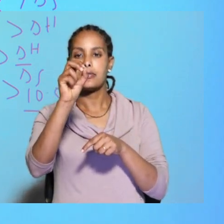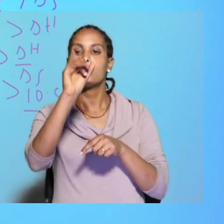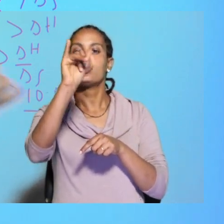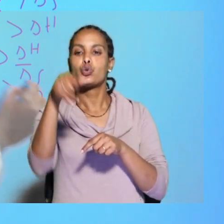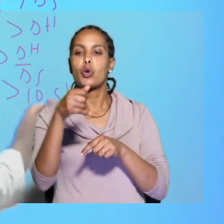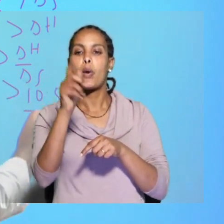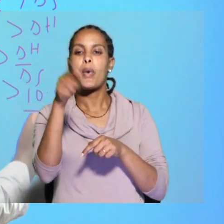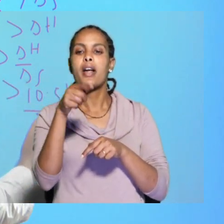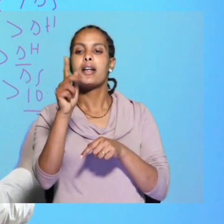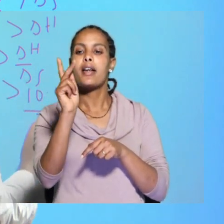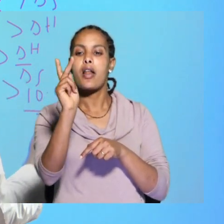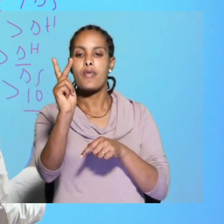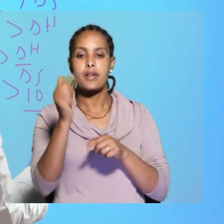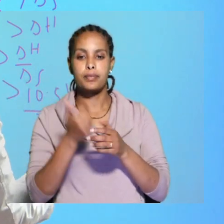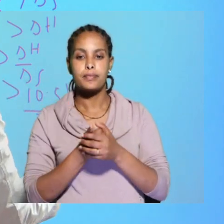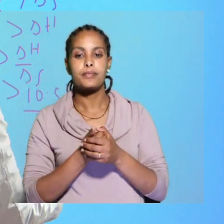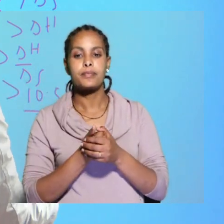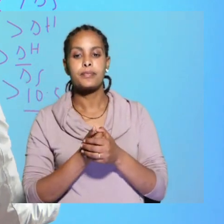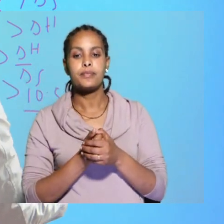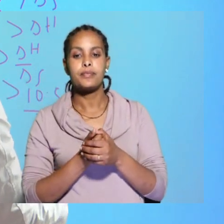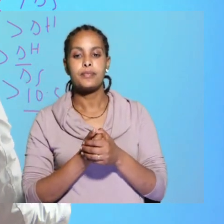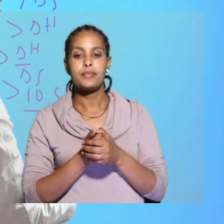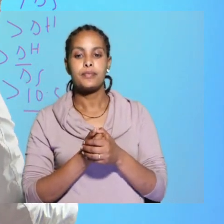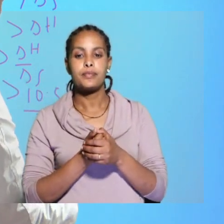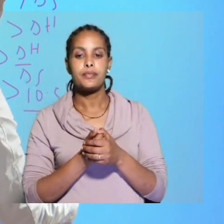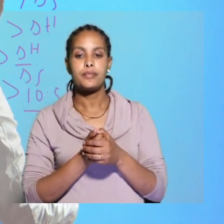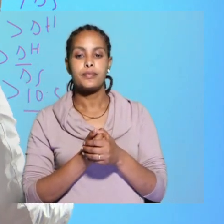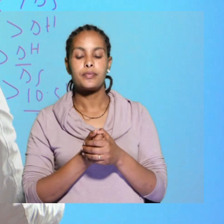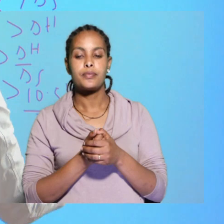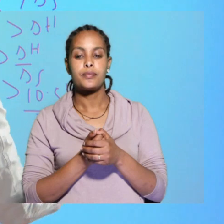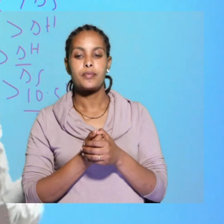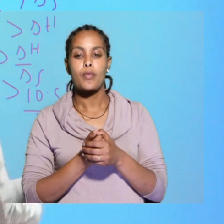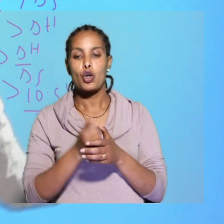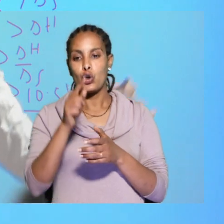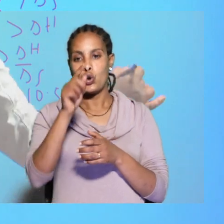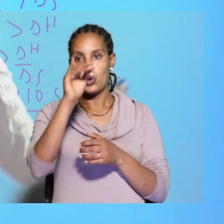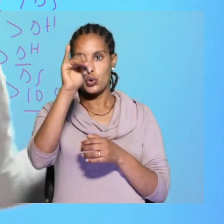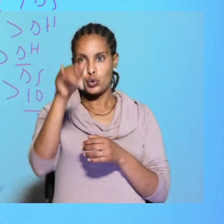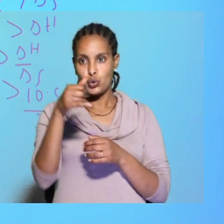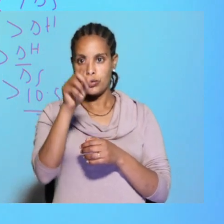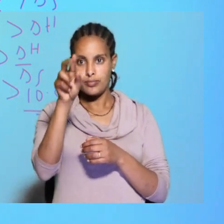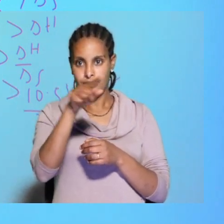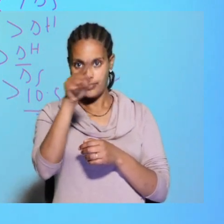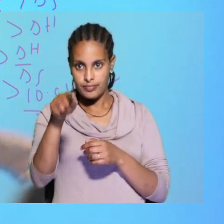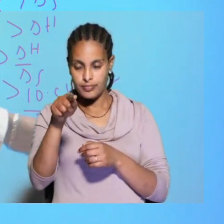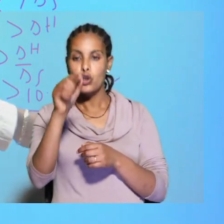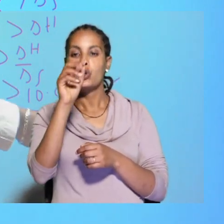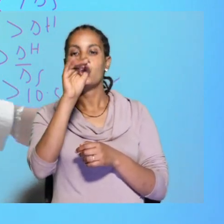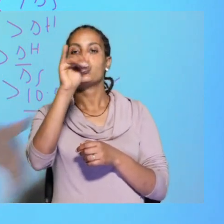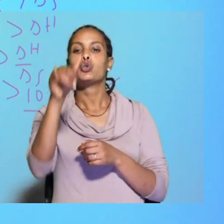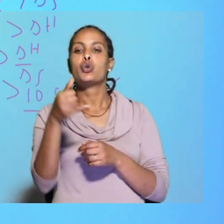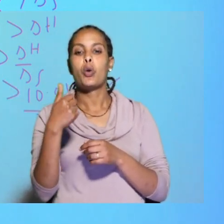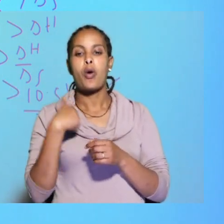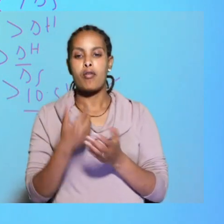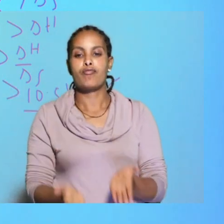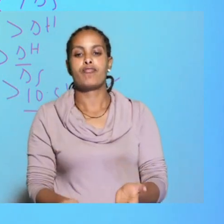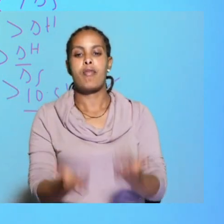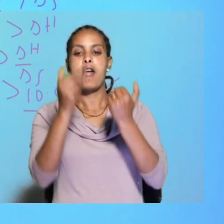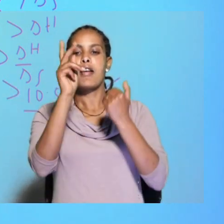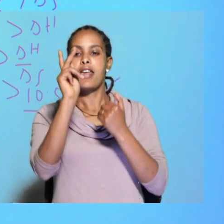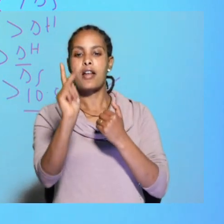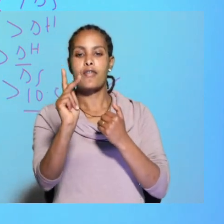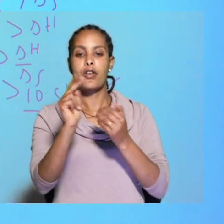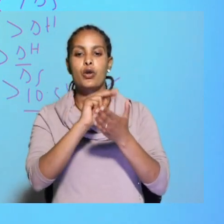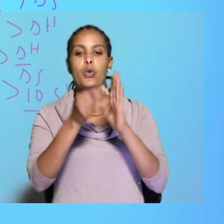Kelvin. 13 joule per Kelvin. Joule will be cancelled by joule. We are left with Kelvin, which is the units